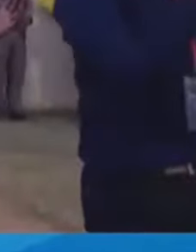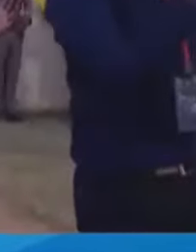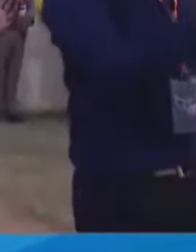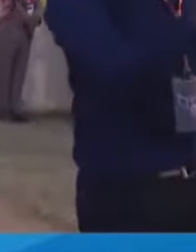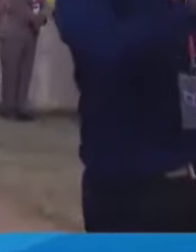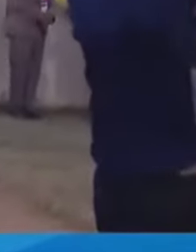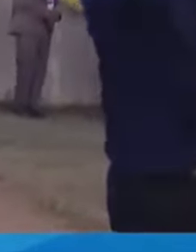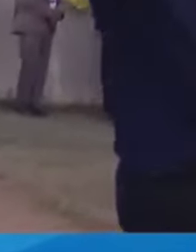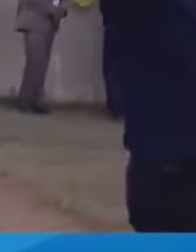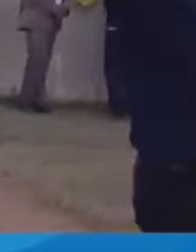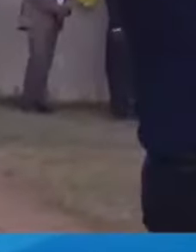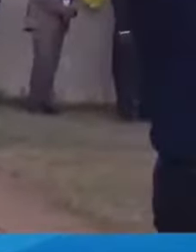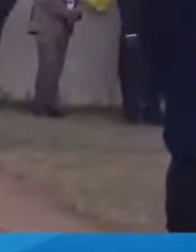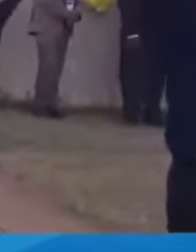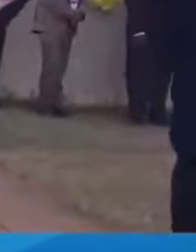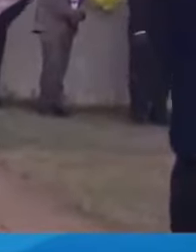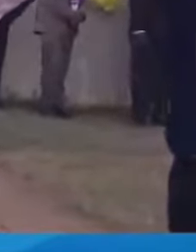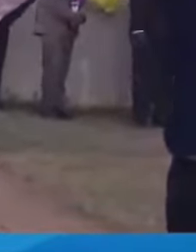pra